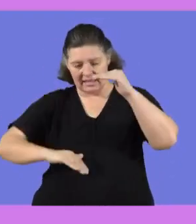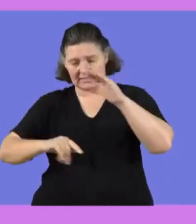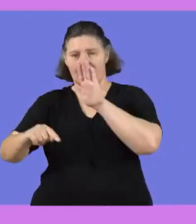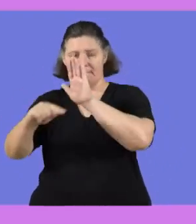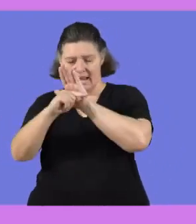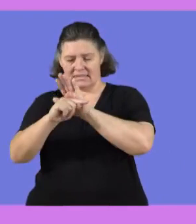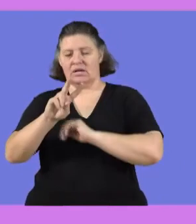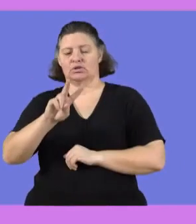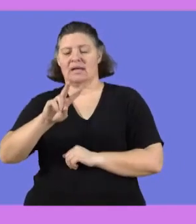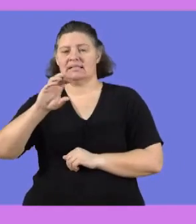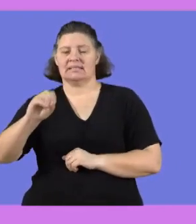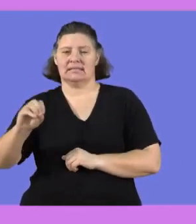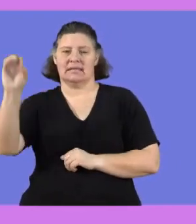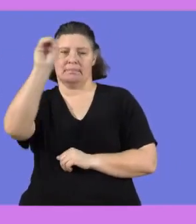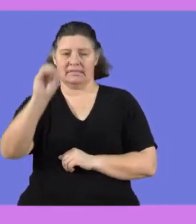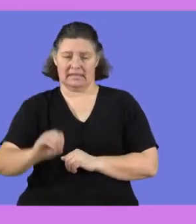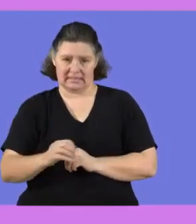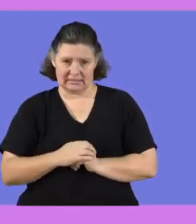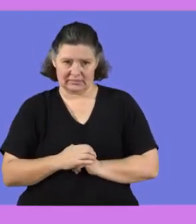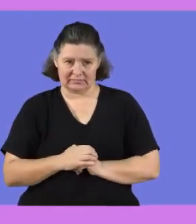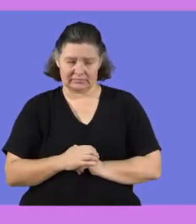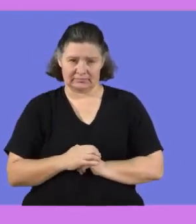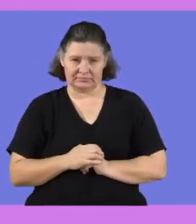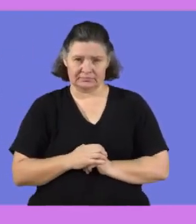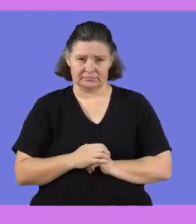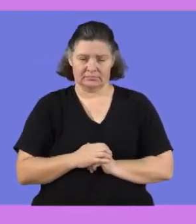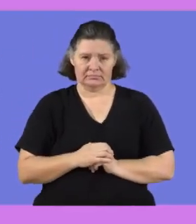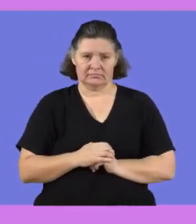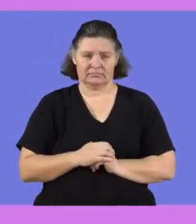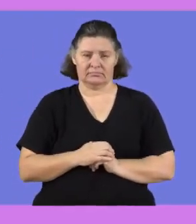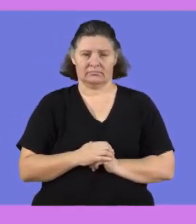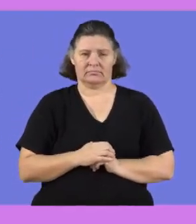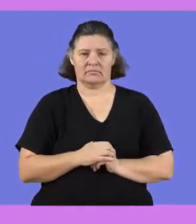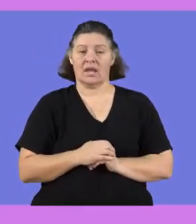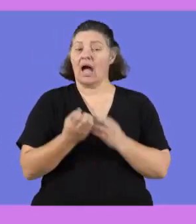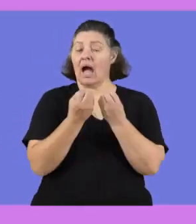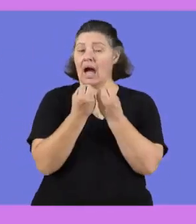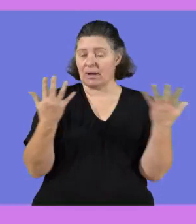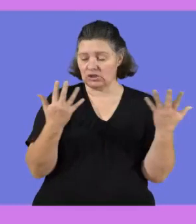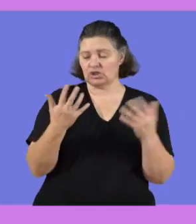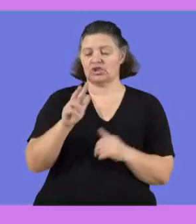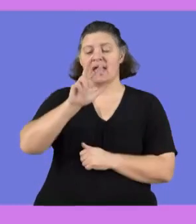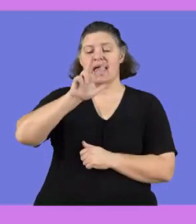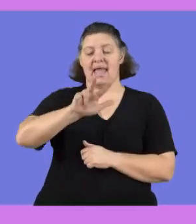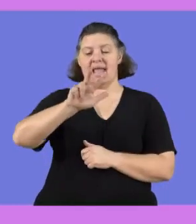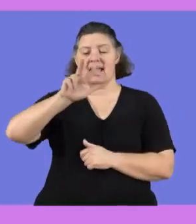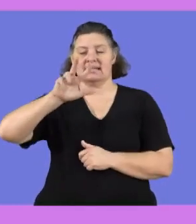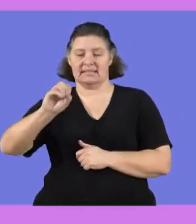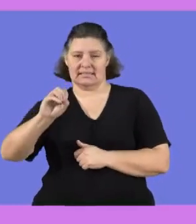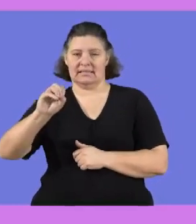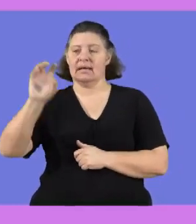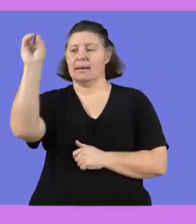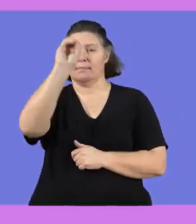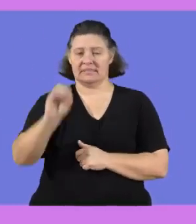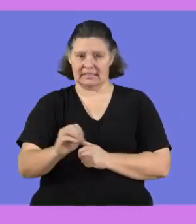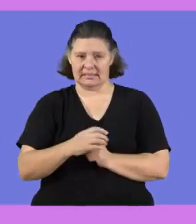amount. Therefore, we say 100% minus 20%. If we